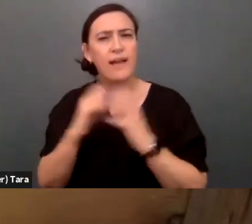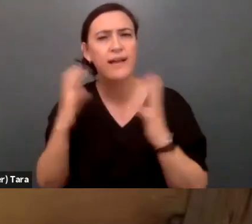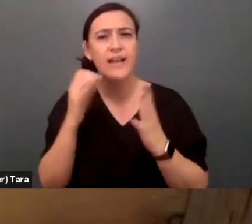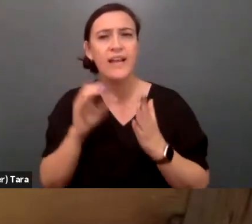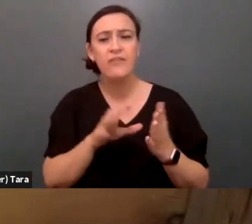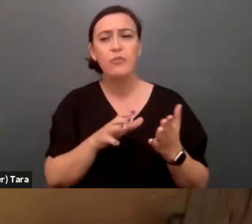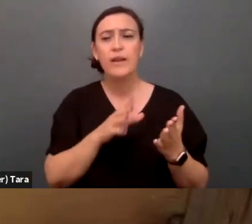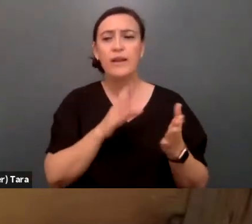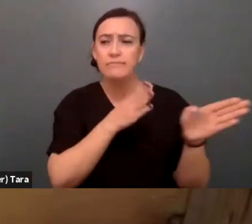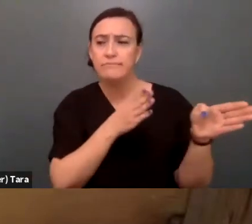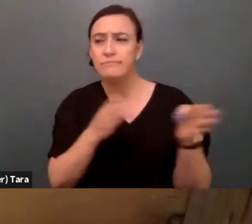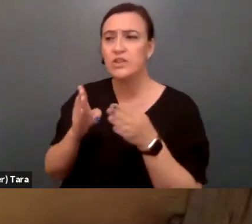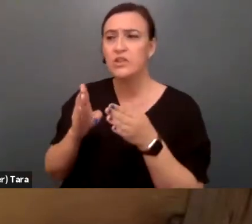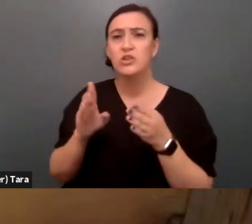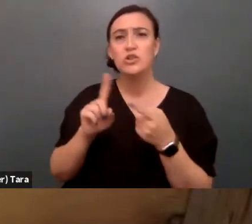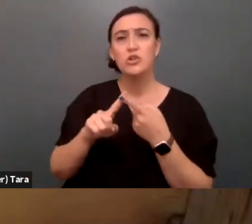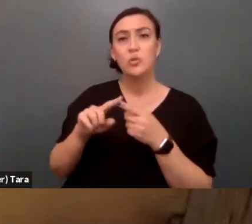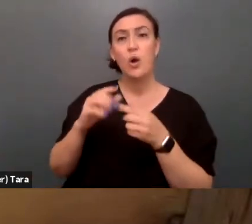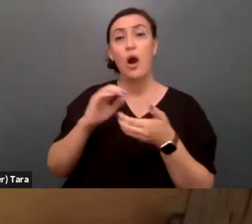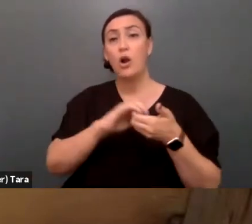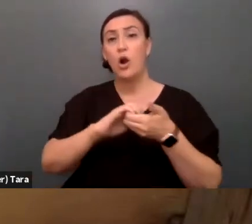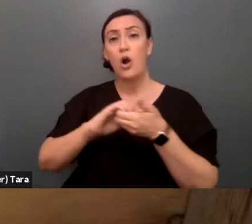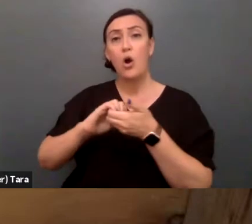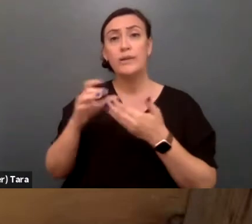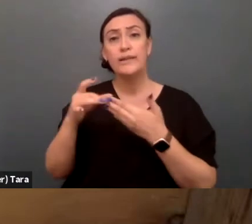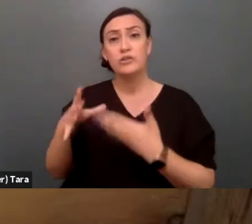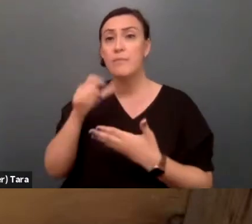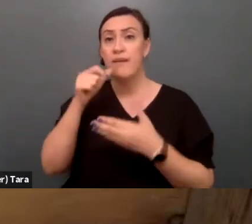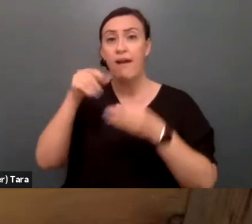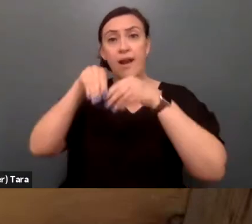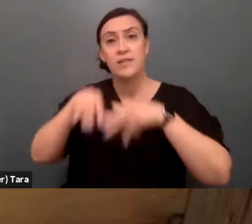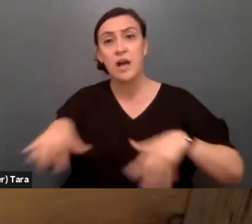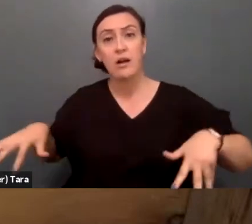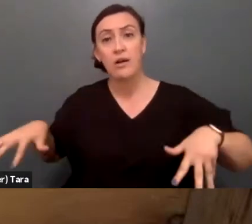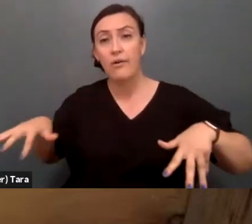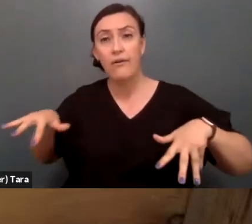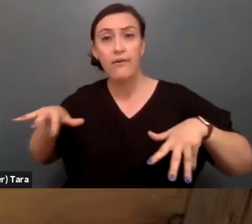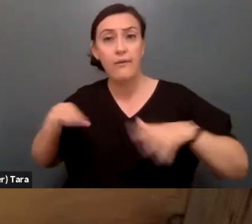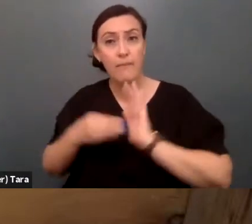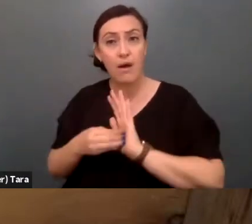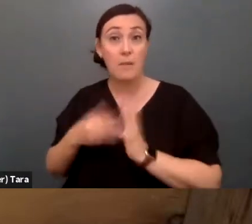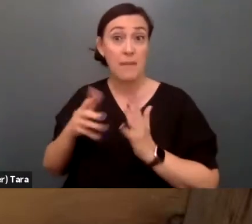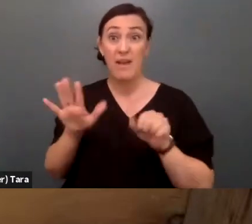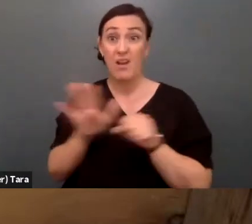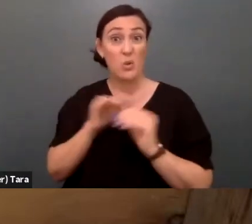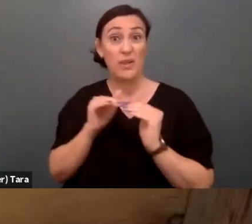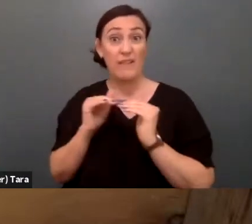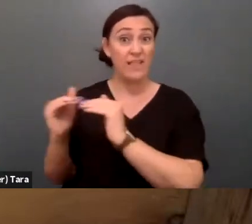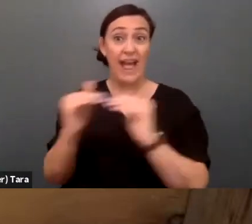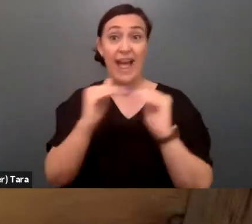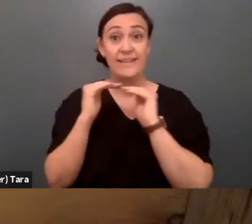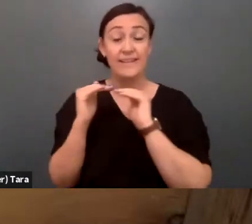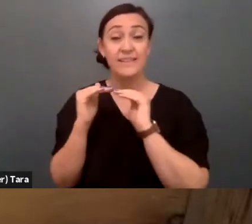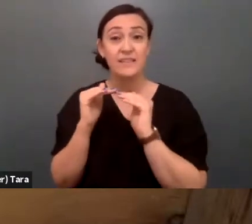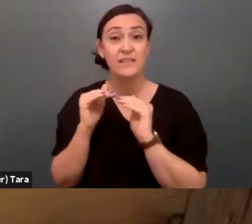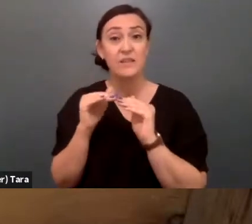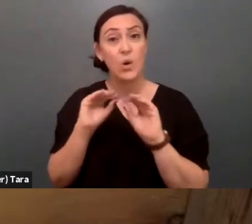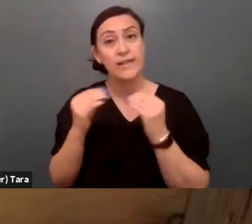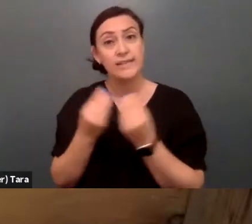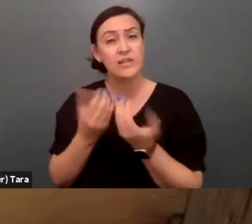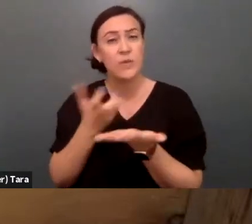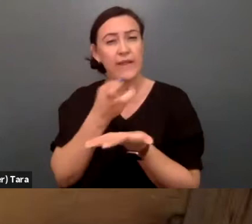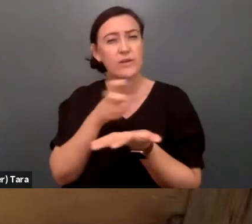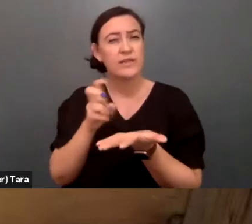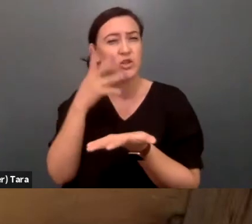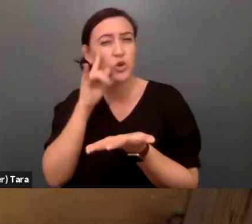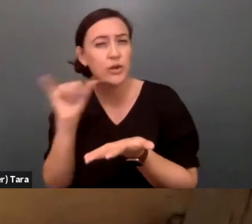co-leadership, non-hierarchical model, maybe into an entirely flat organization? What would that transition look like? What would you need to do in the